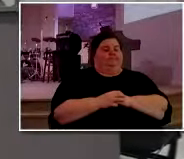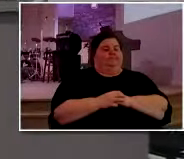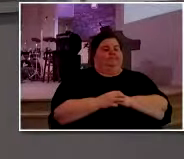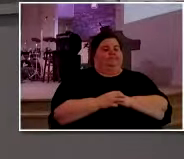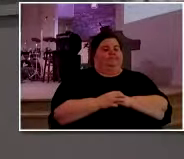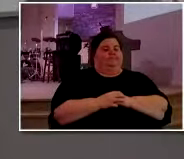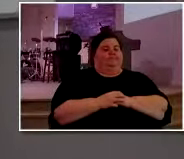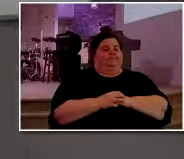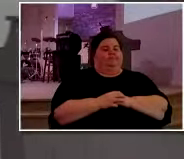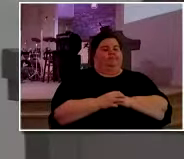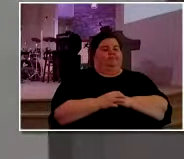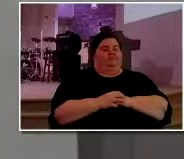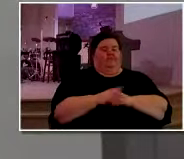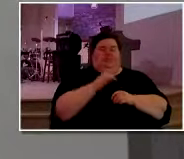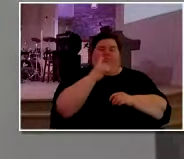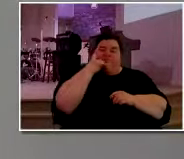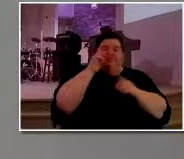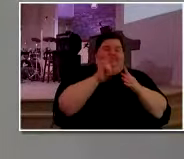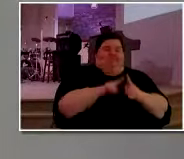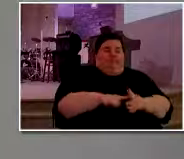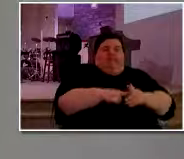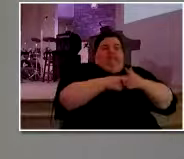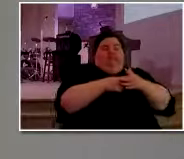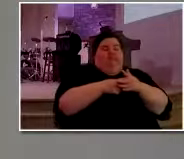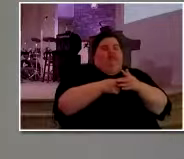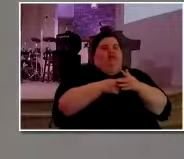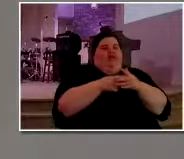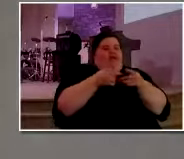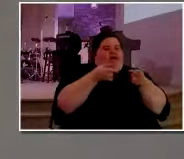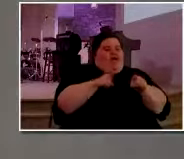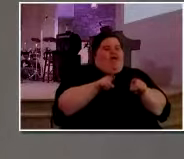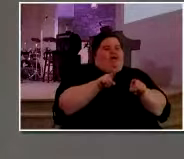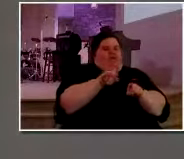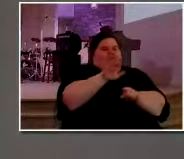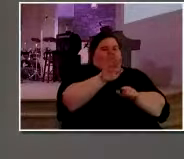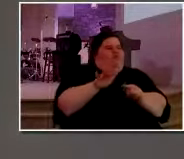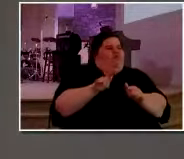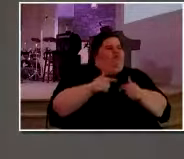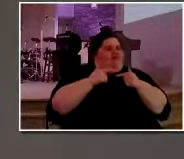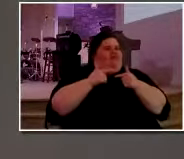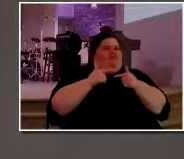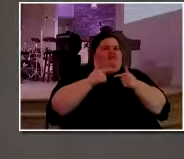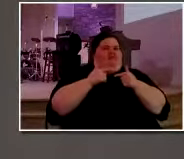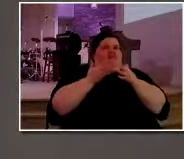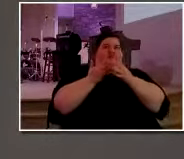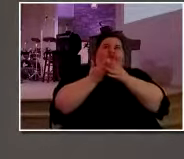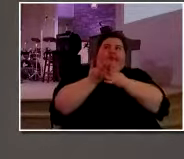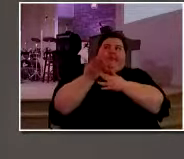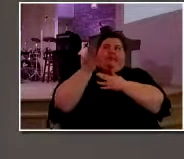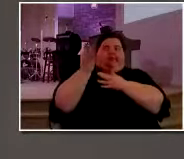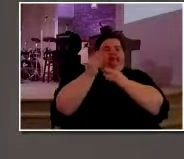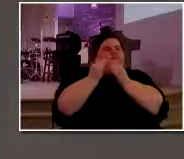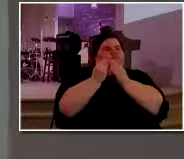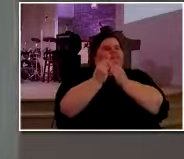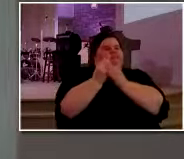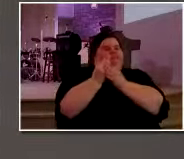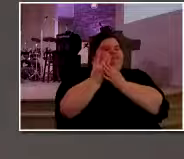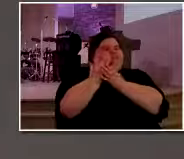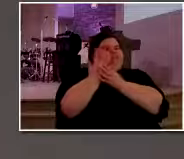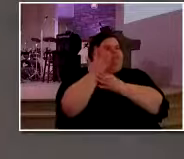It just has got started. And then He allows you to grow and mature in Him, and the fruit of the Spirit is